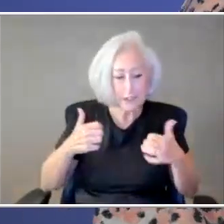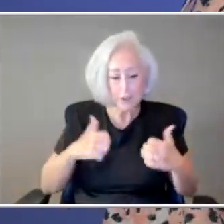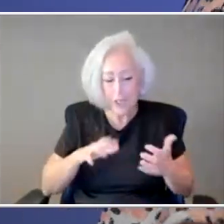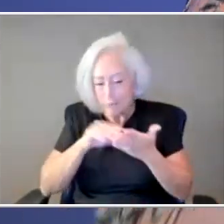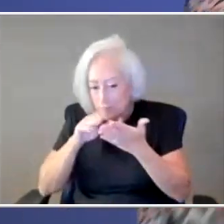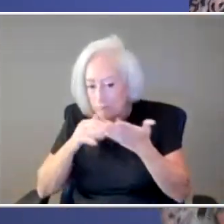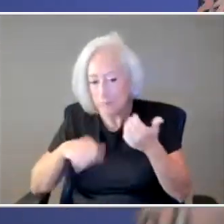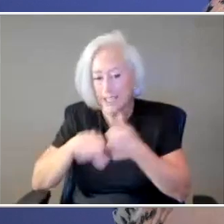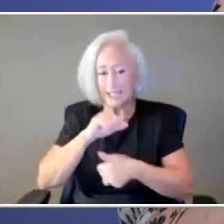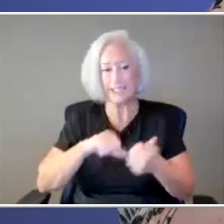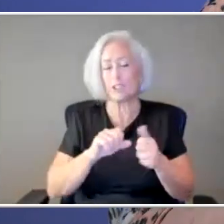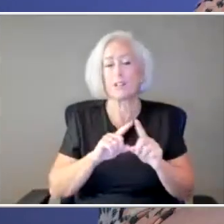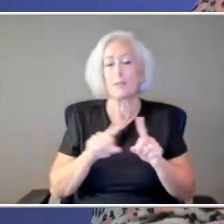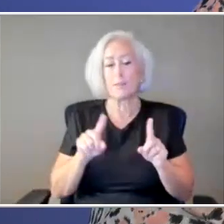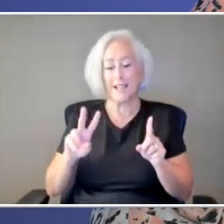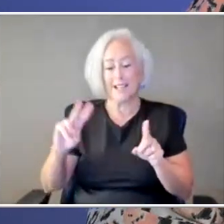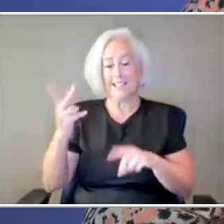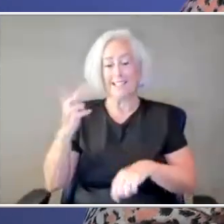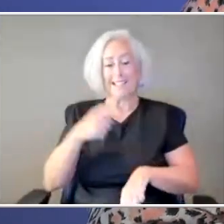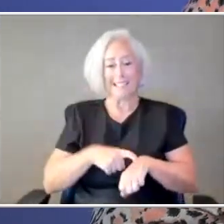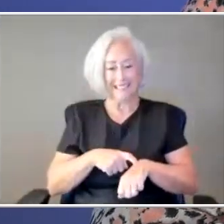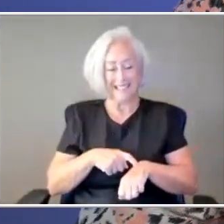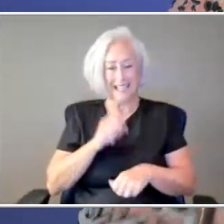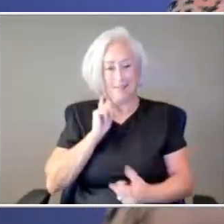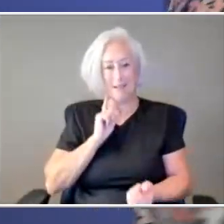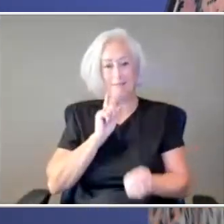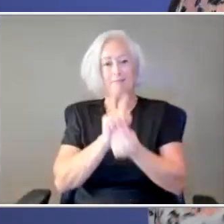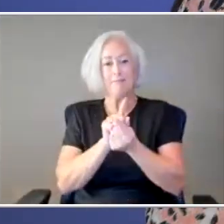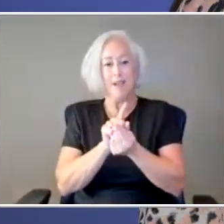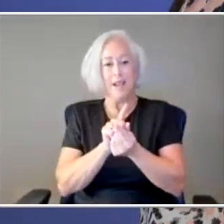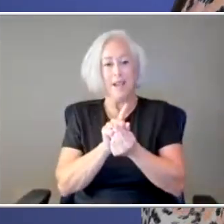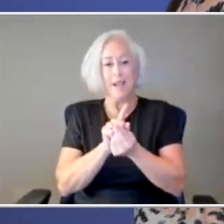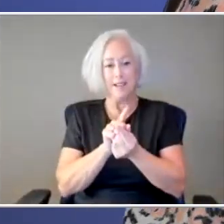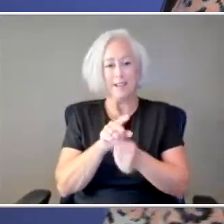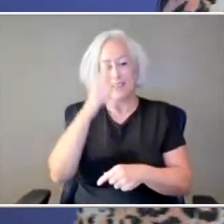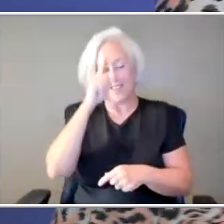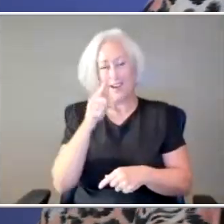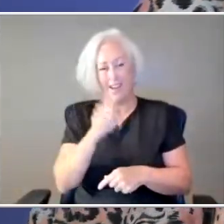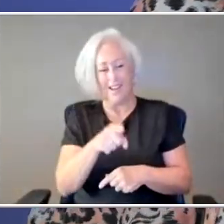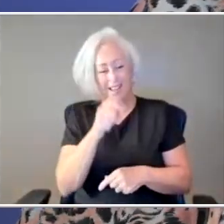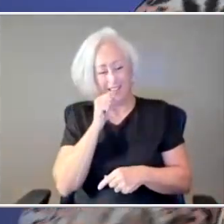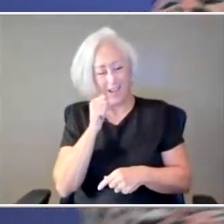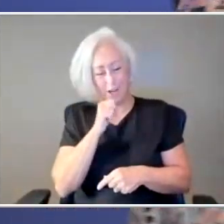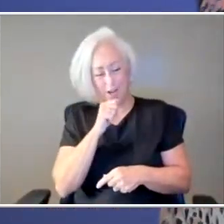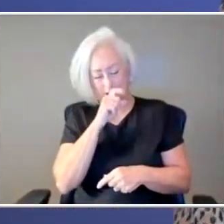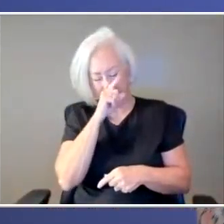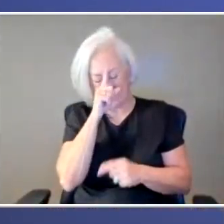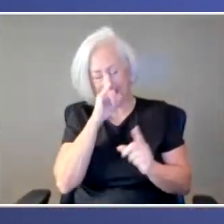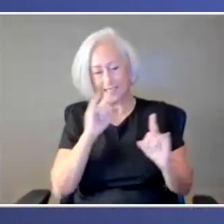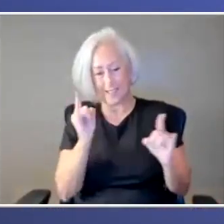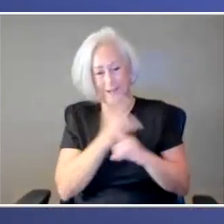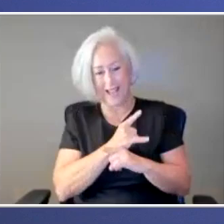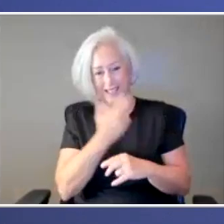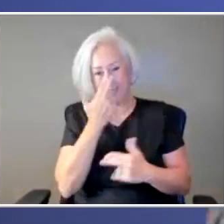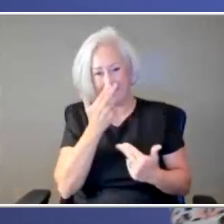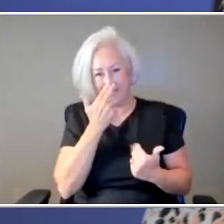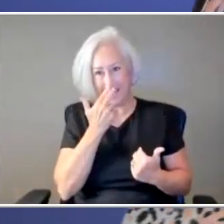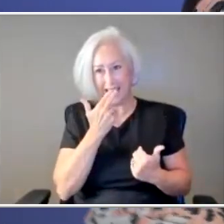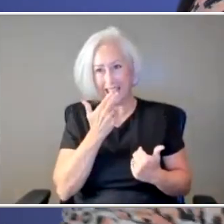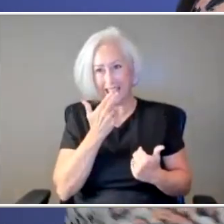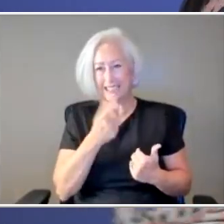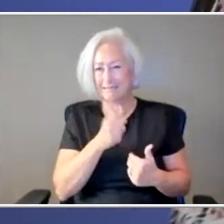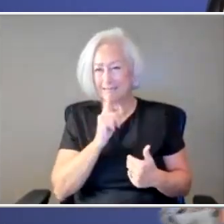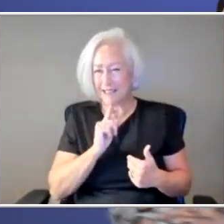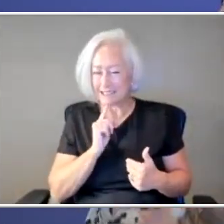think the second time I saw them, they were like, okay, this girl's just really sarcastic and funny, so what she's saying isn't really serious, she's joking.